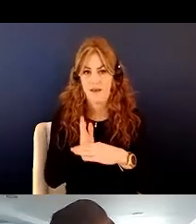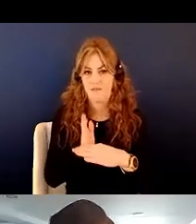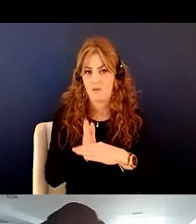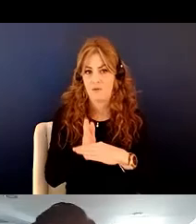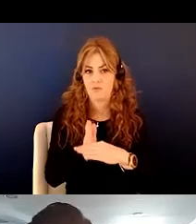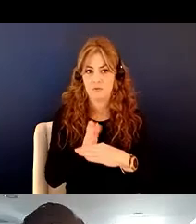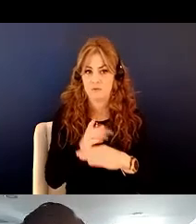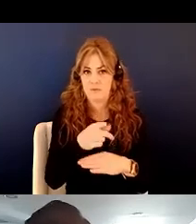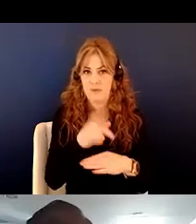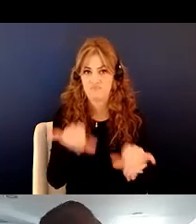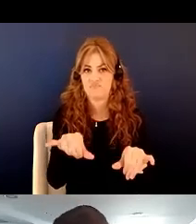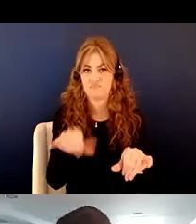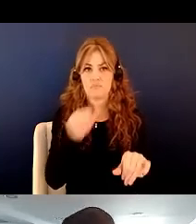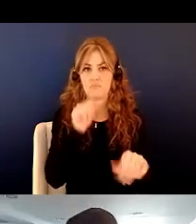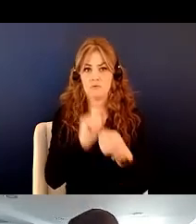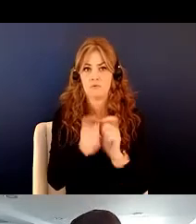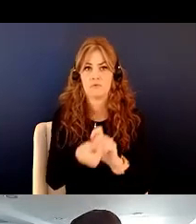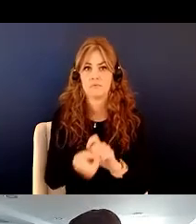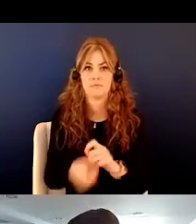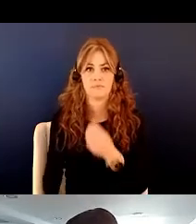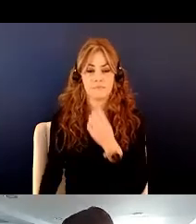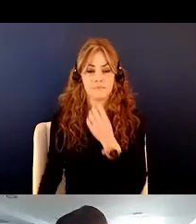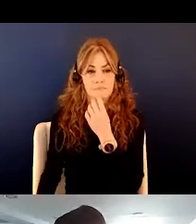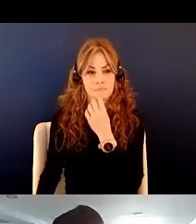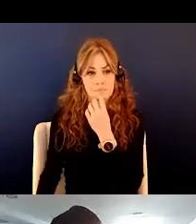going to change.